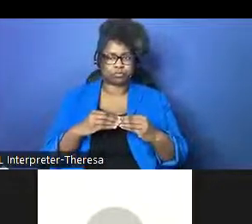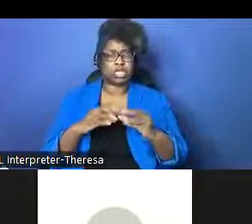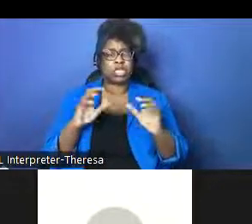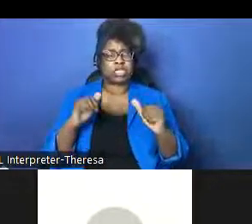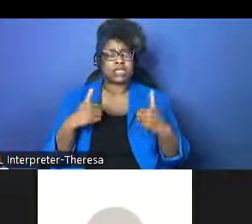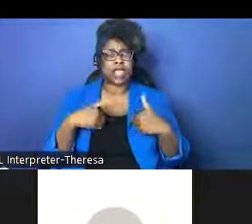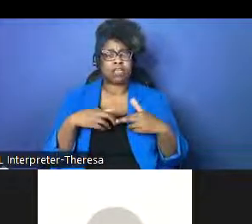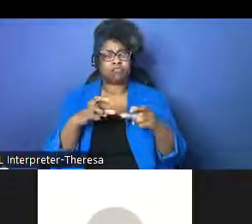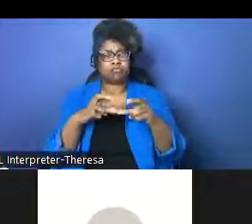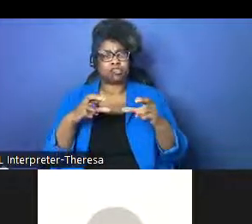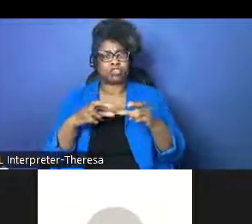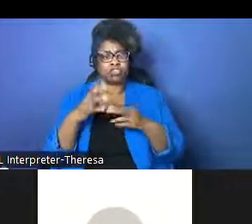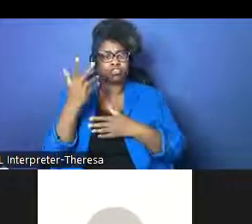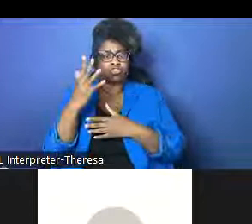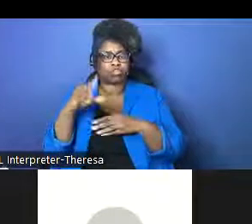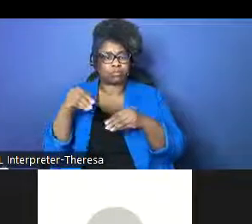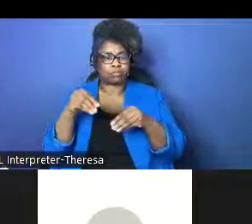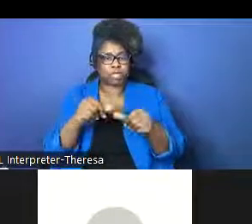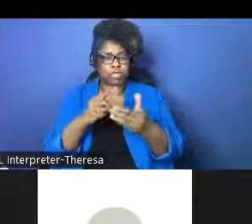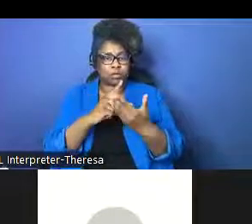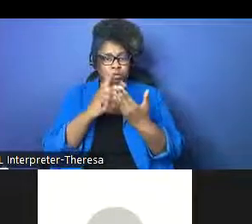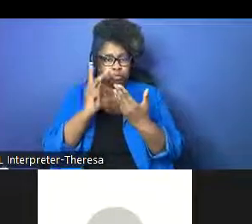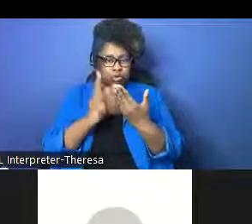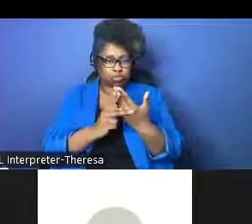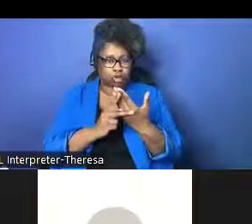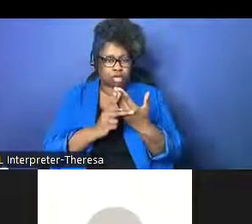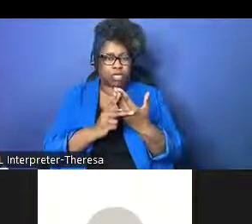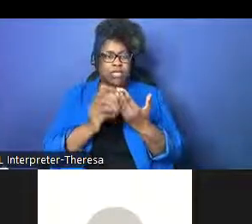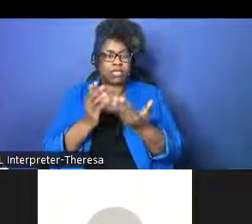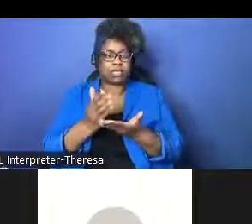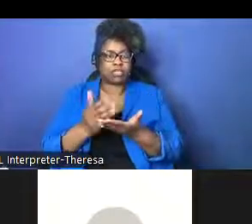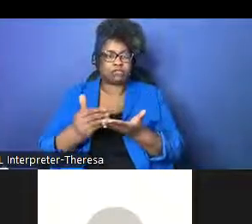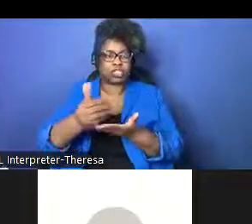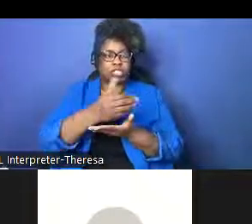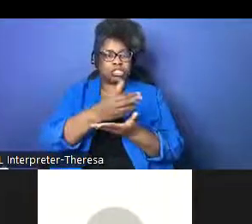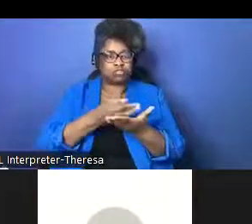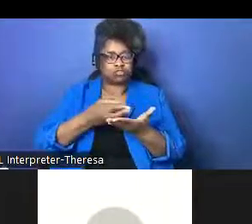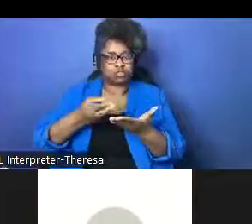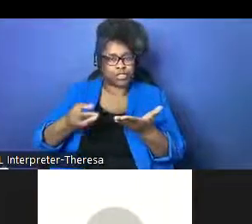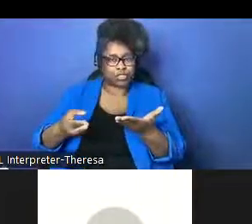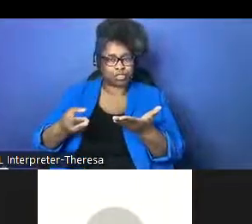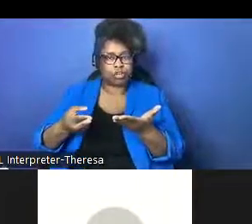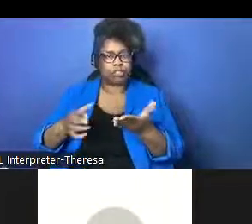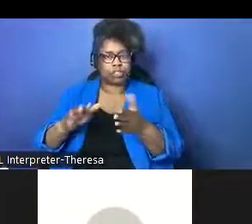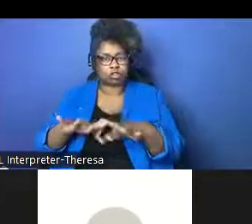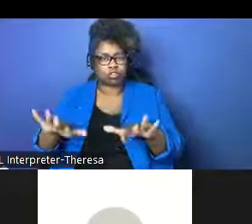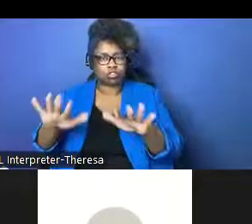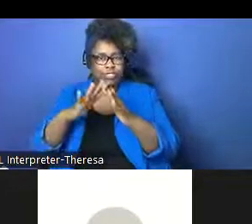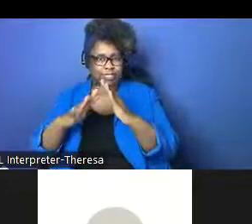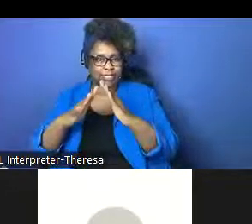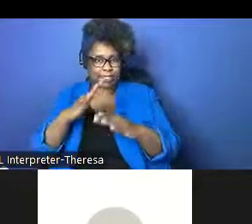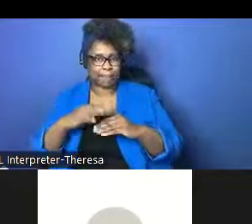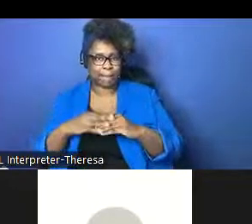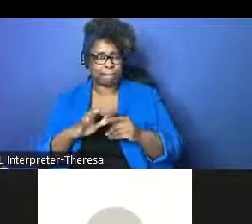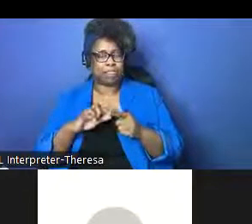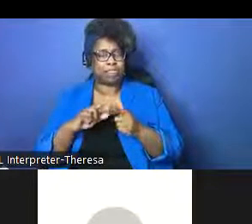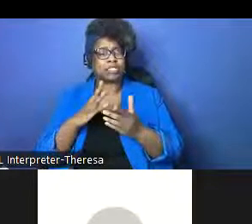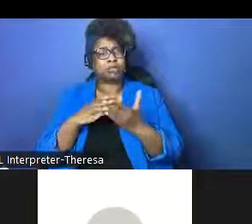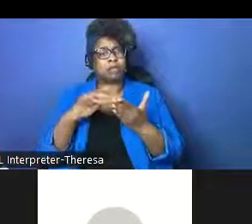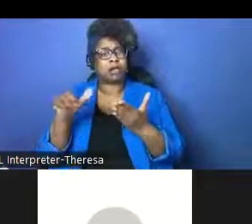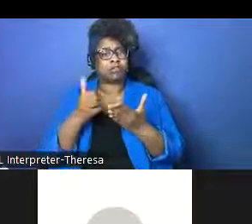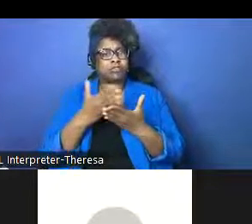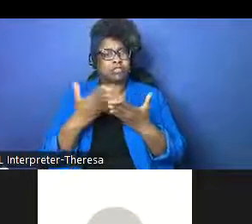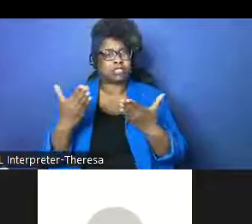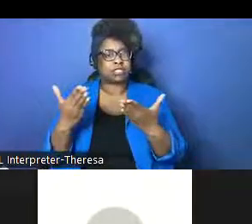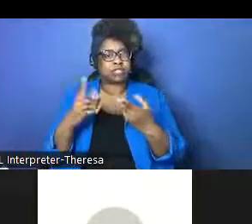regional tree planting program that would pool resources across the cities. And then some other things just